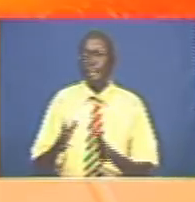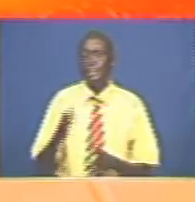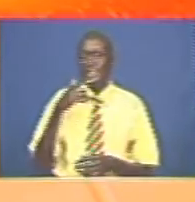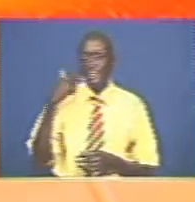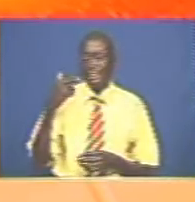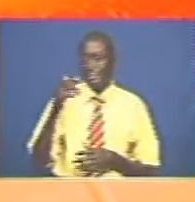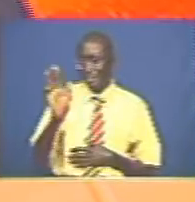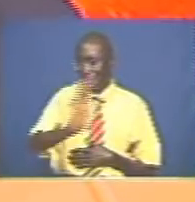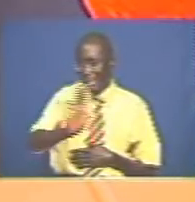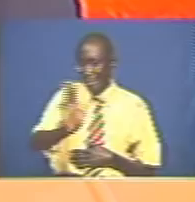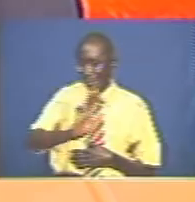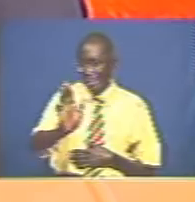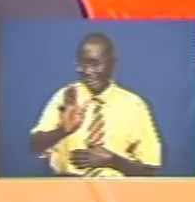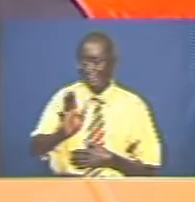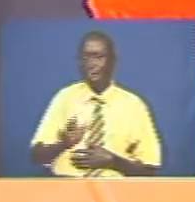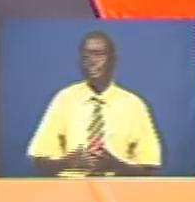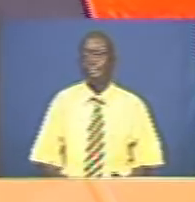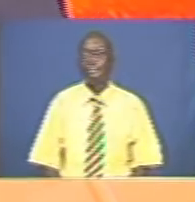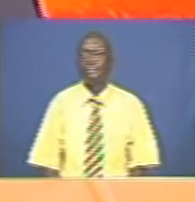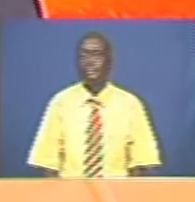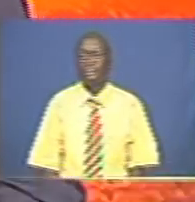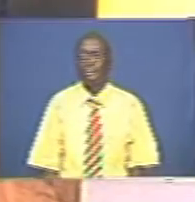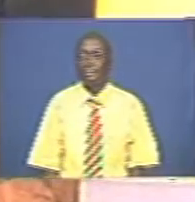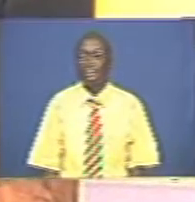tunasema bye bye kwa sasa na kuacha na Elvis.